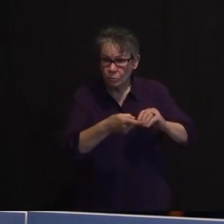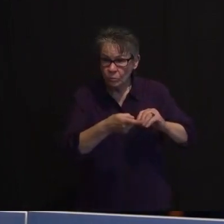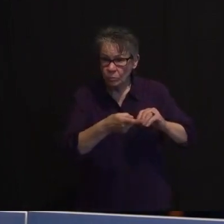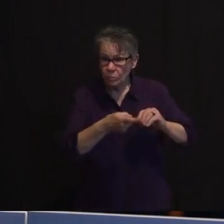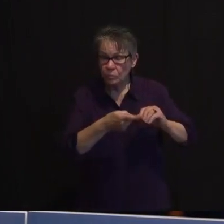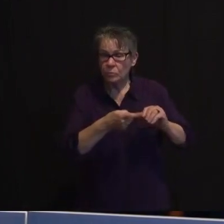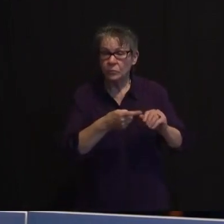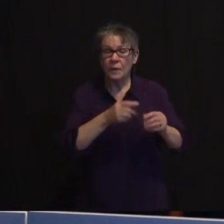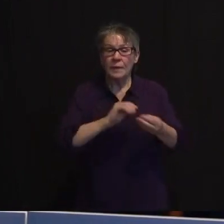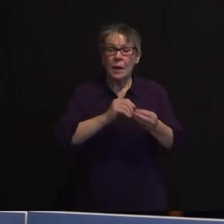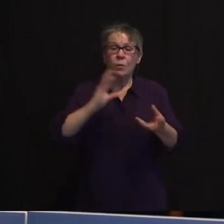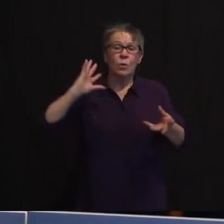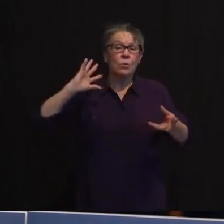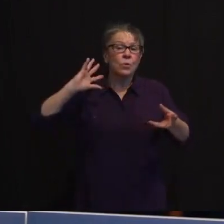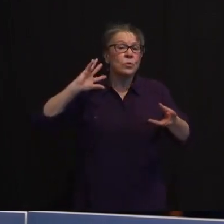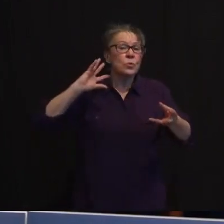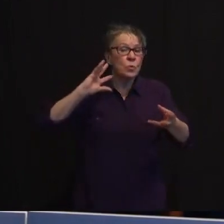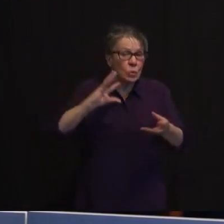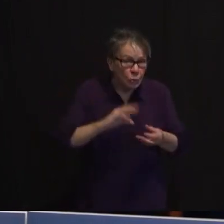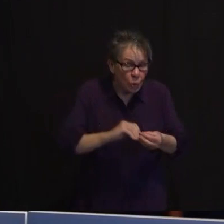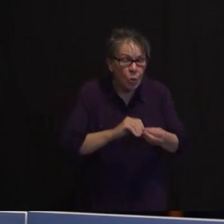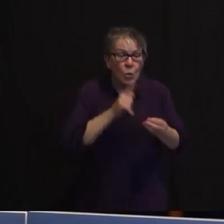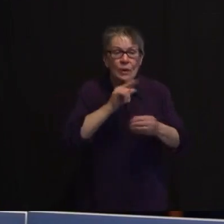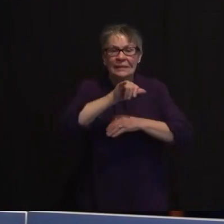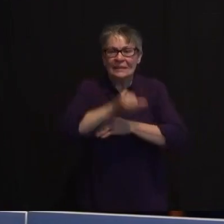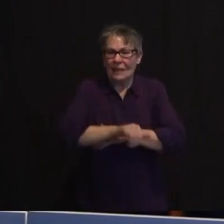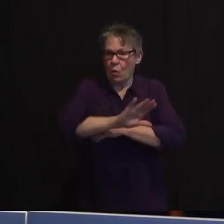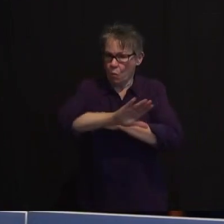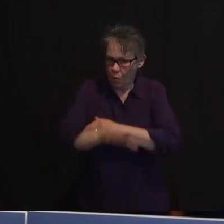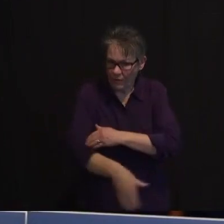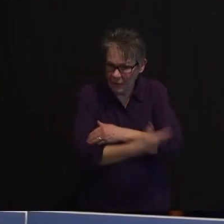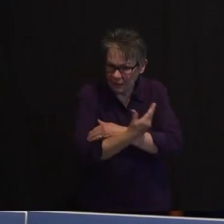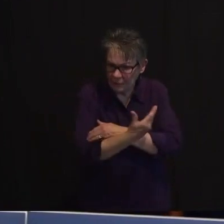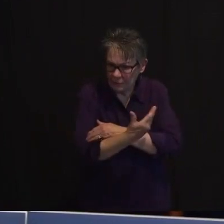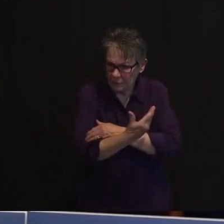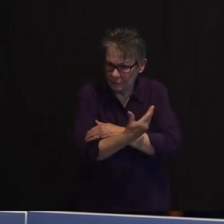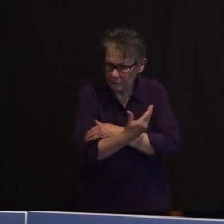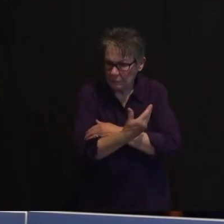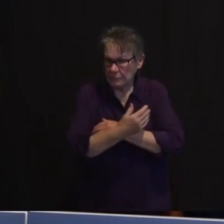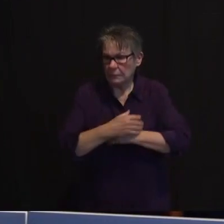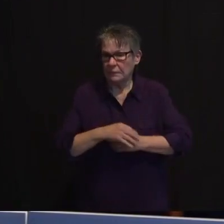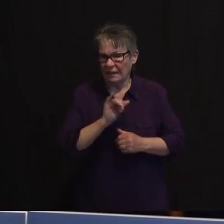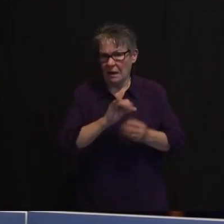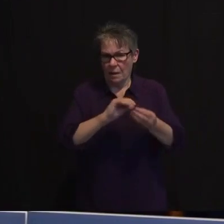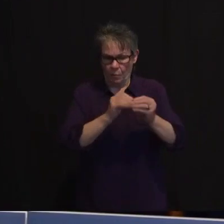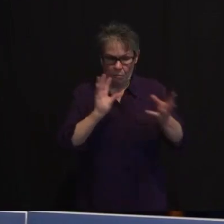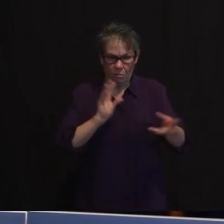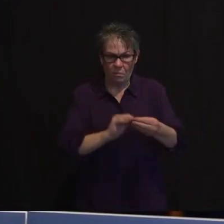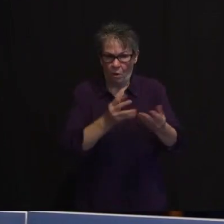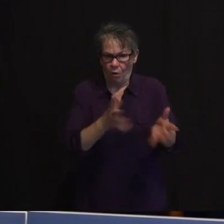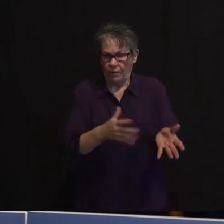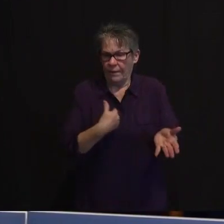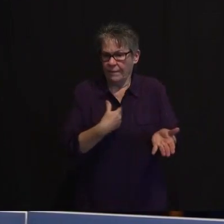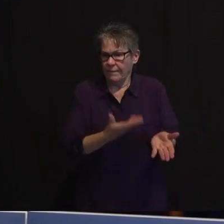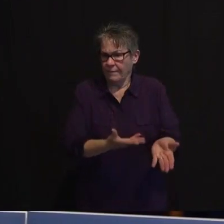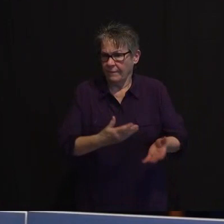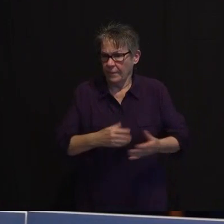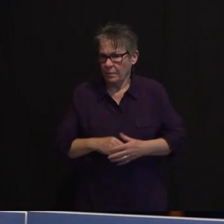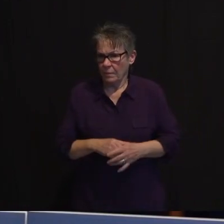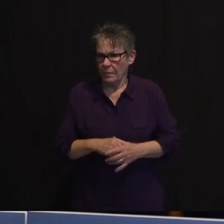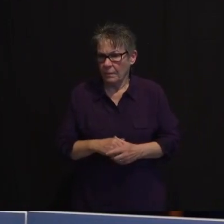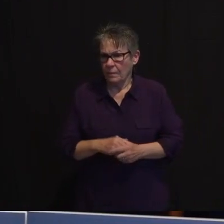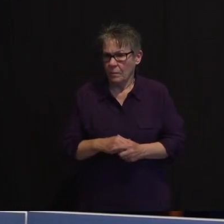discharged. And it's running between, like I said, 11 and 14% a day for the last 5 days. And that's